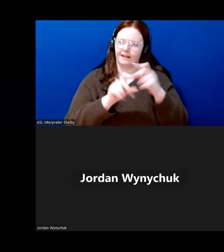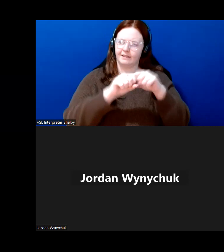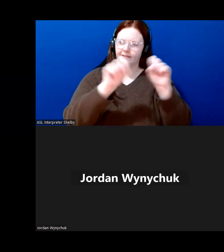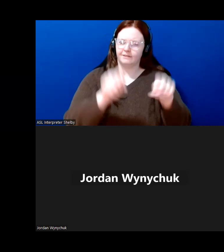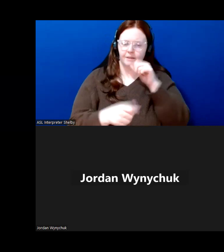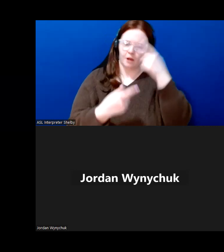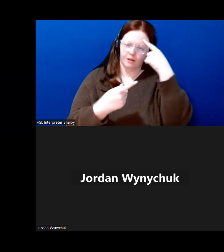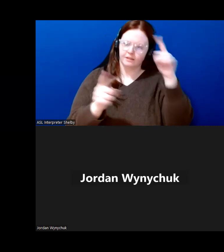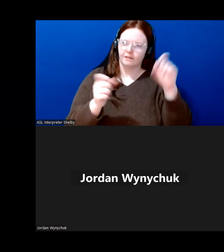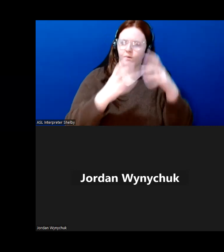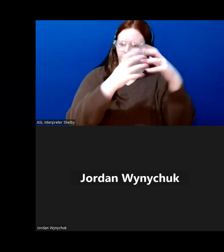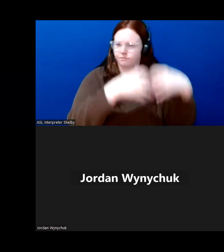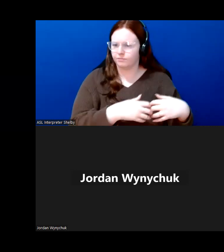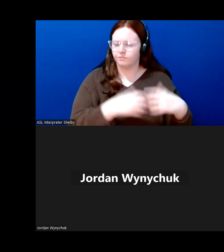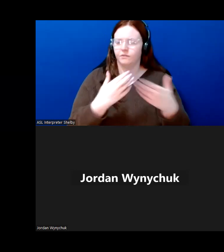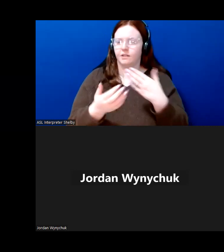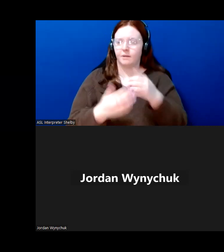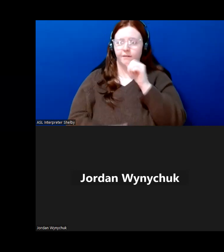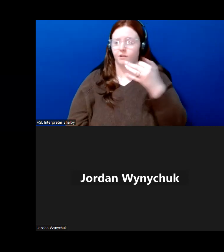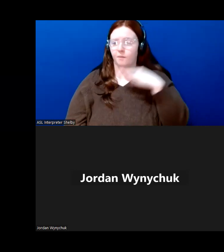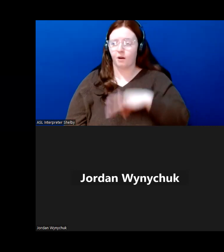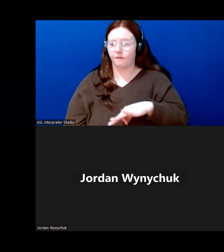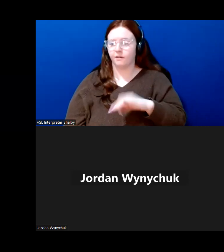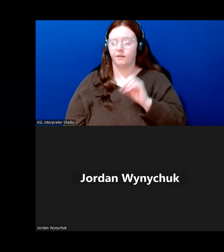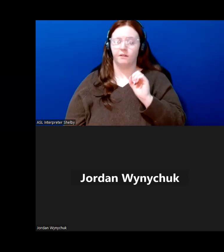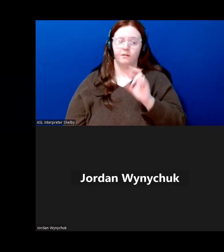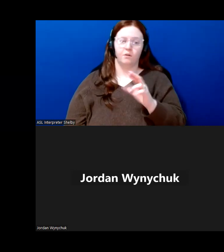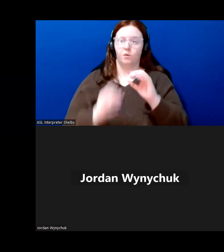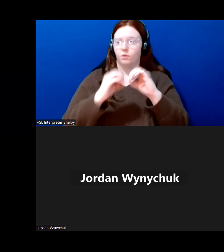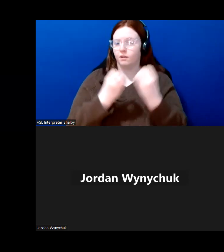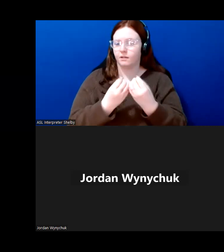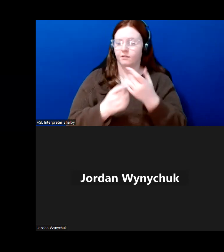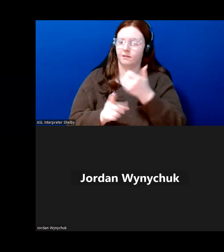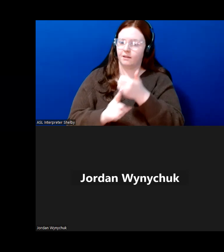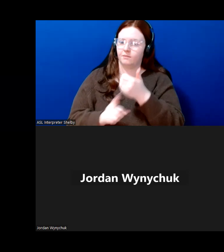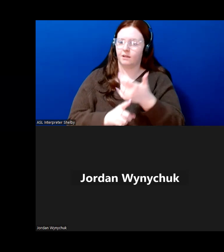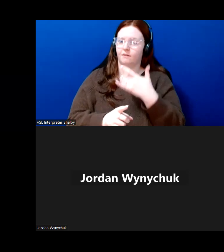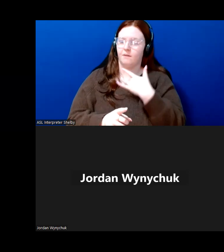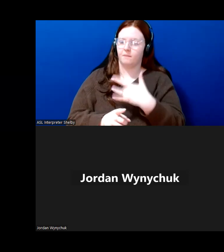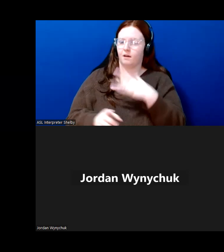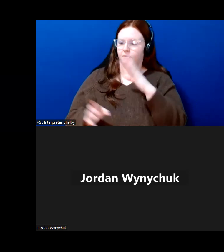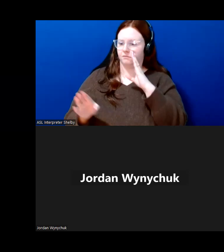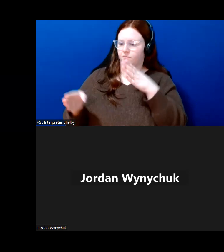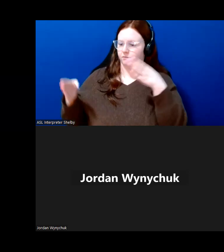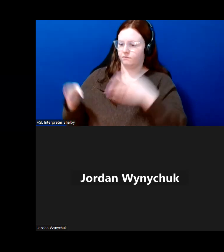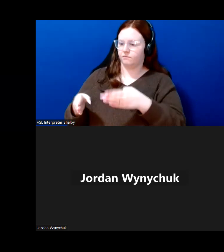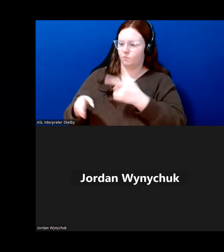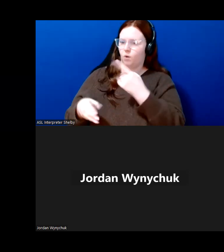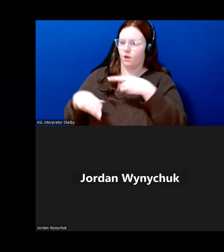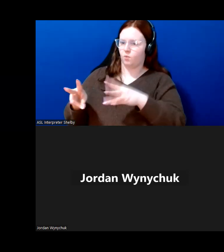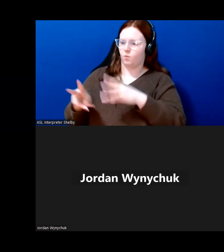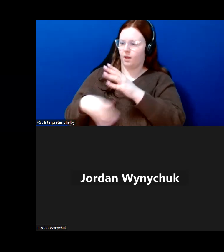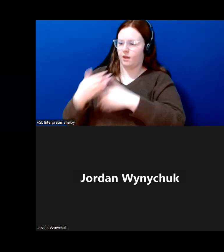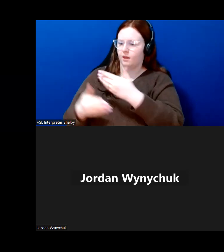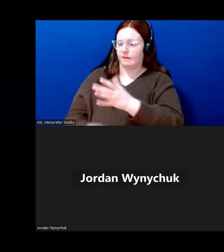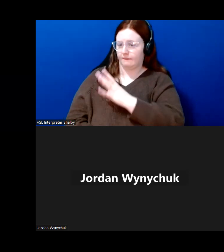or community-based settings, folks are so used to working in those silos, which is fine to a certain